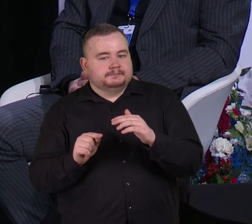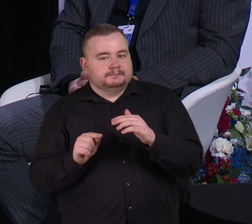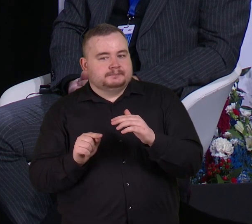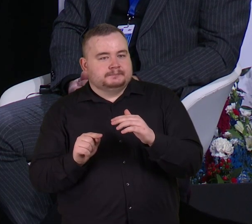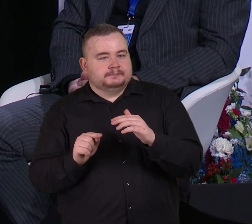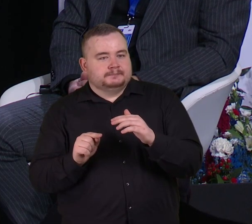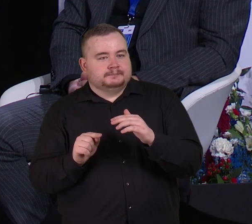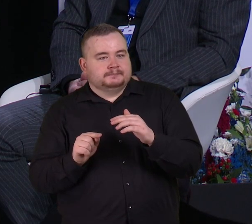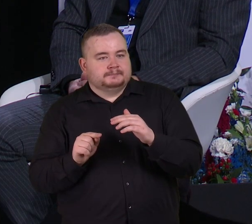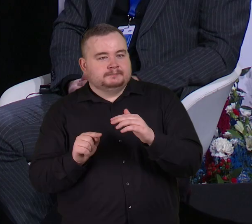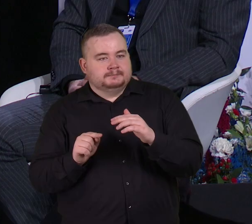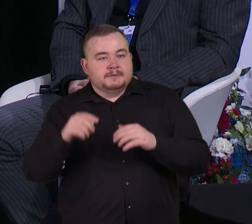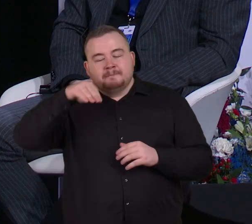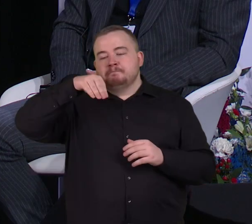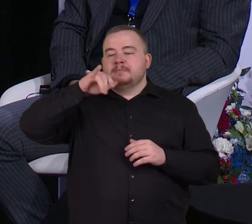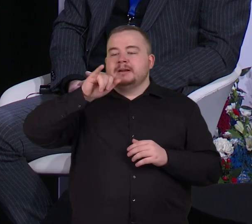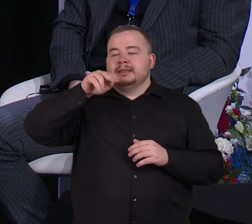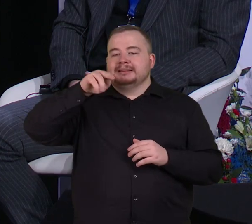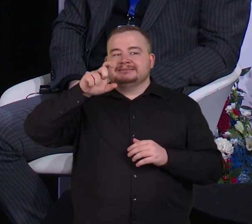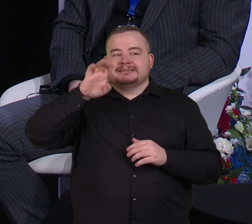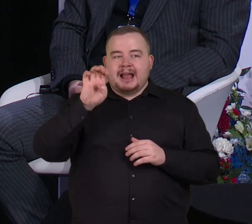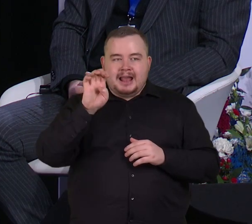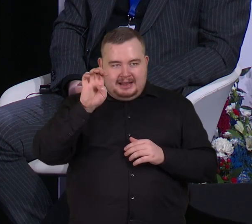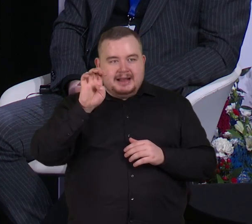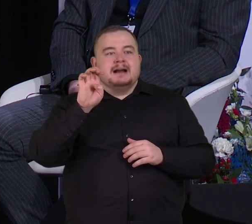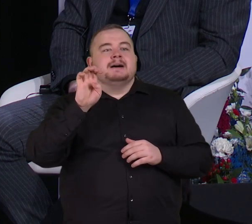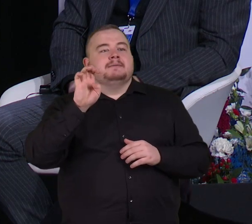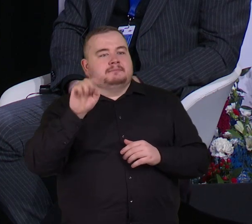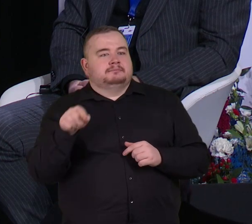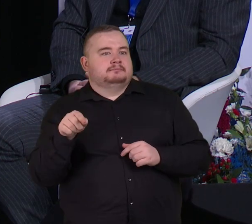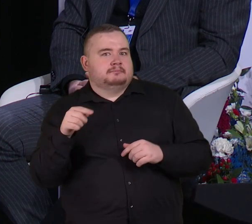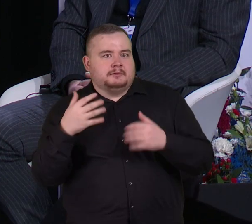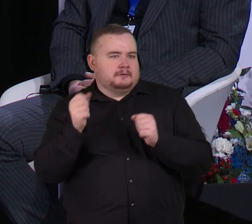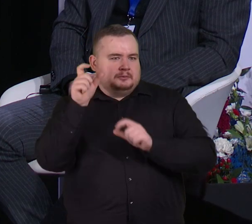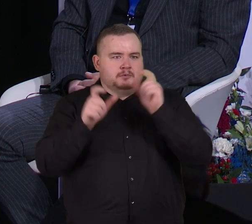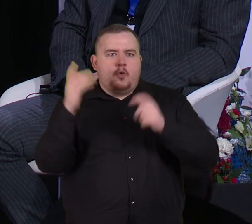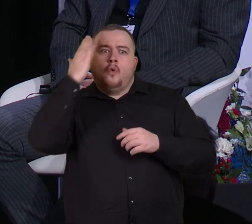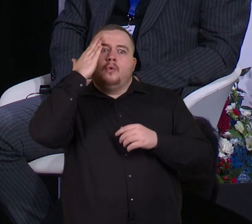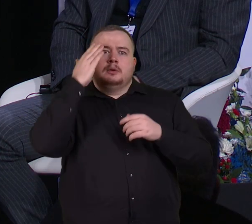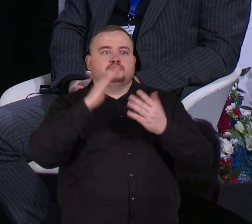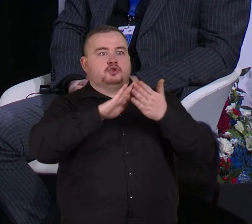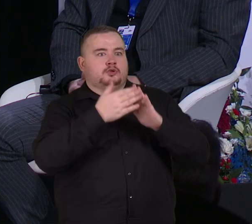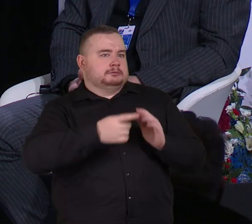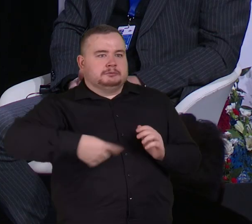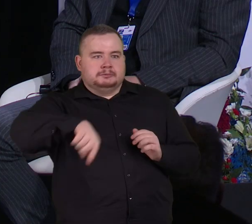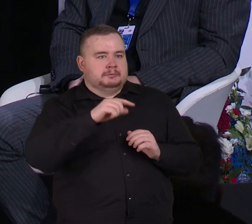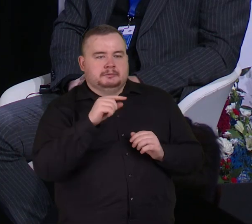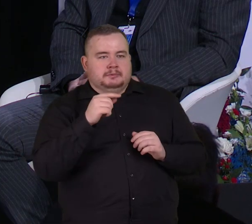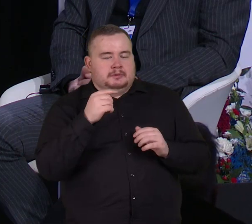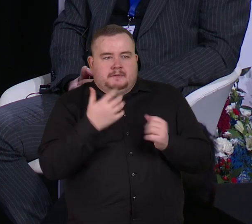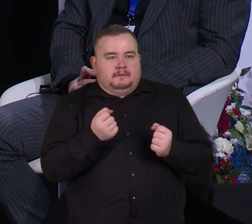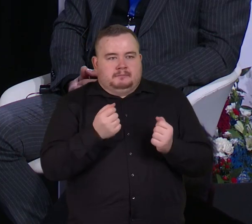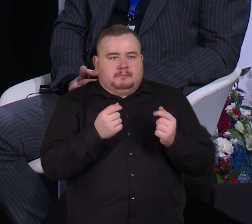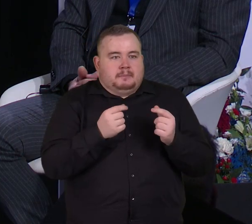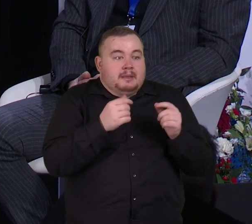away from Frankfurt Rhein-Main Airport. It's really part of that big metropolitan area in the middle of Germany. So I think